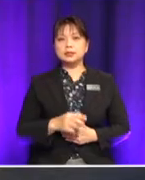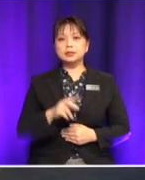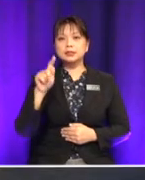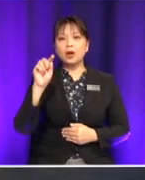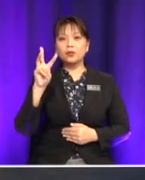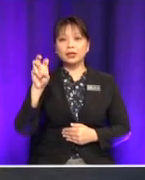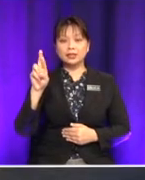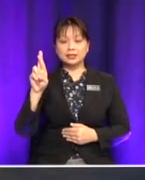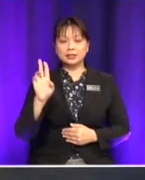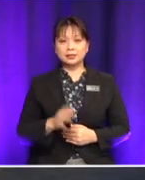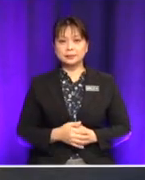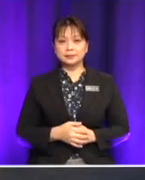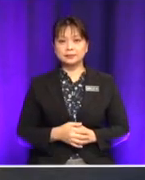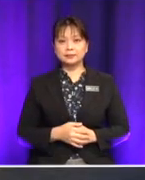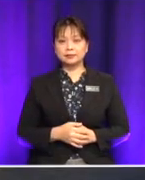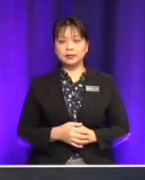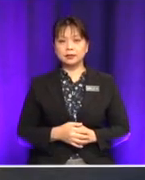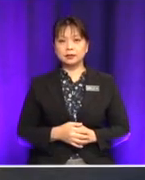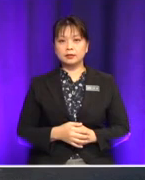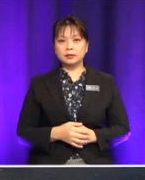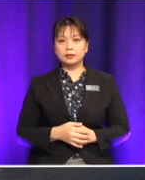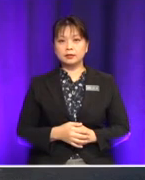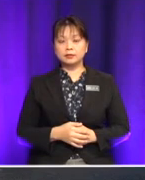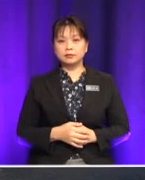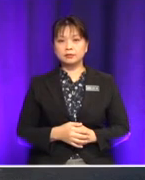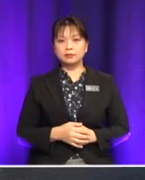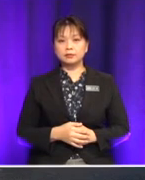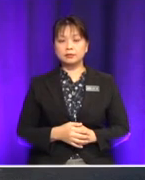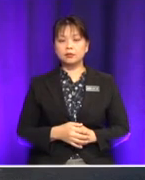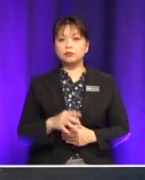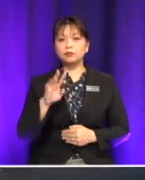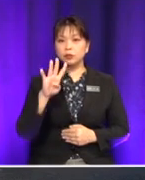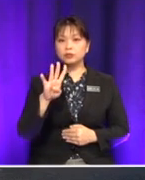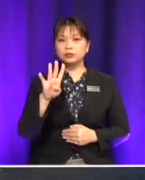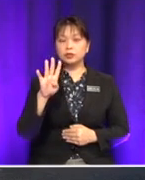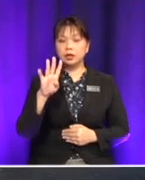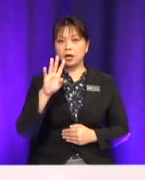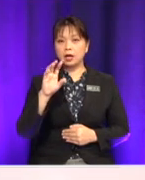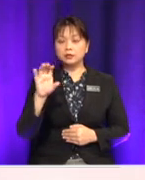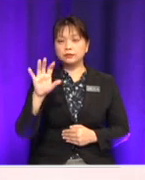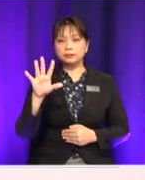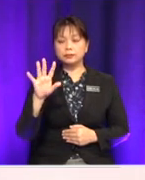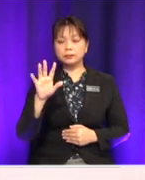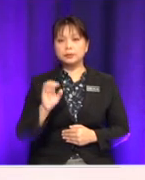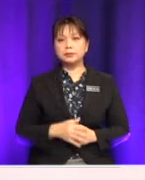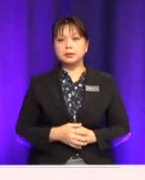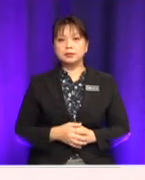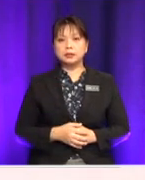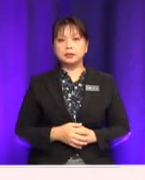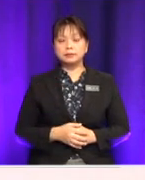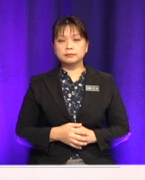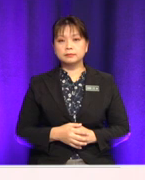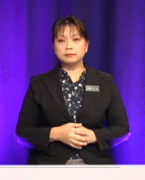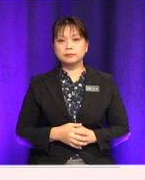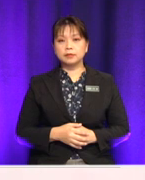towers. They are about 452 meters tall, and they have 88 floors each.